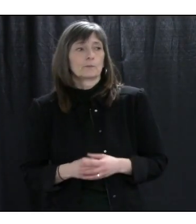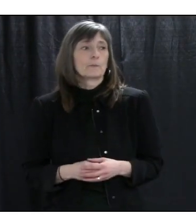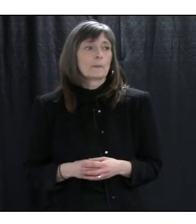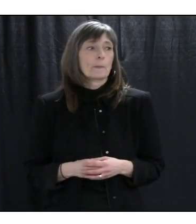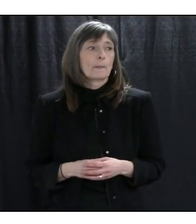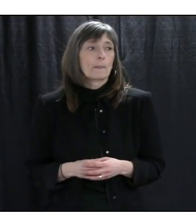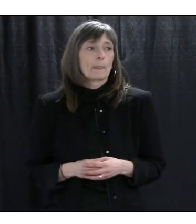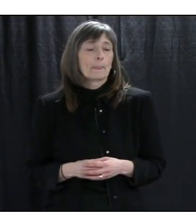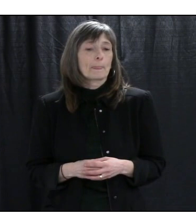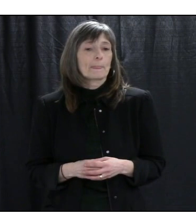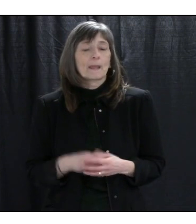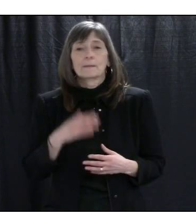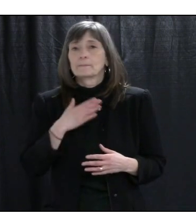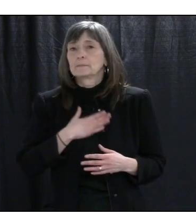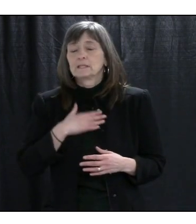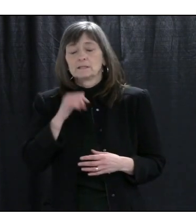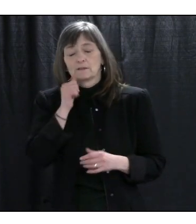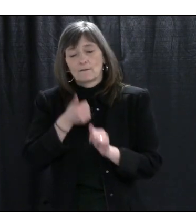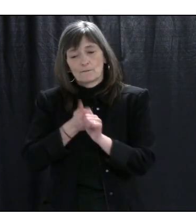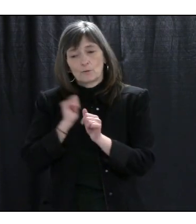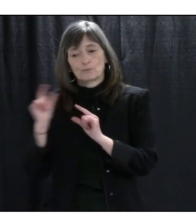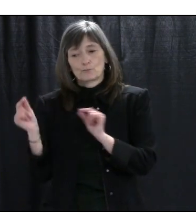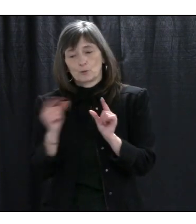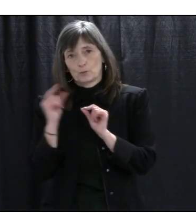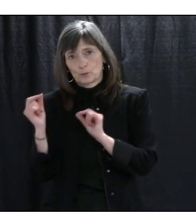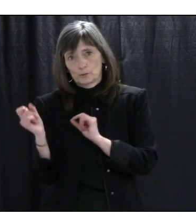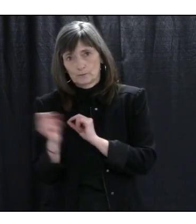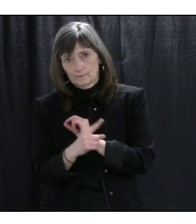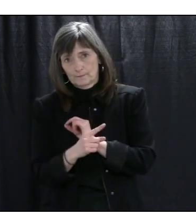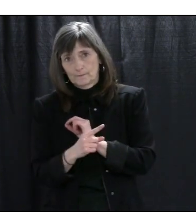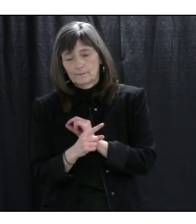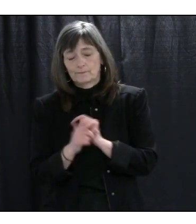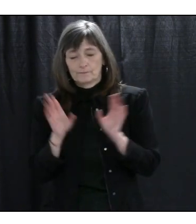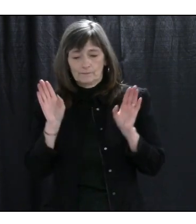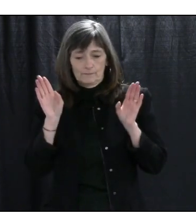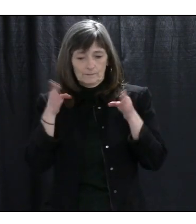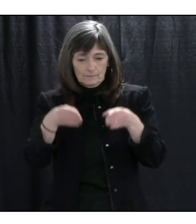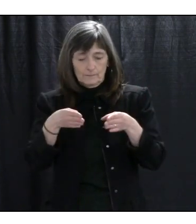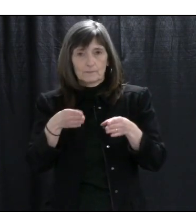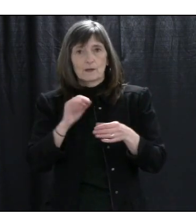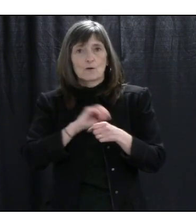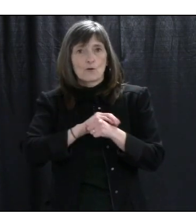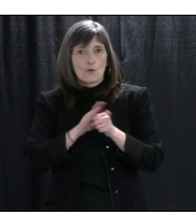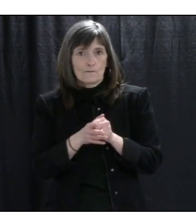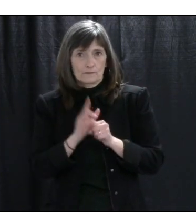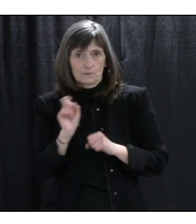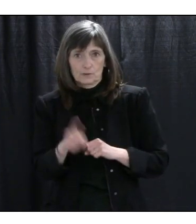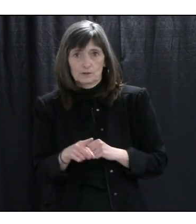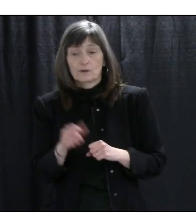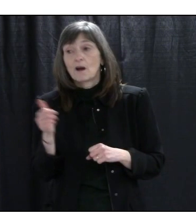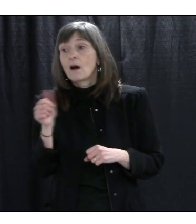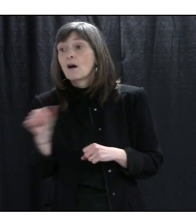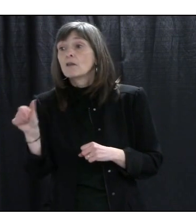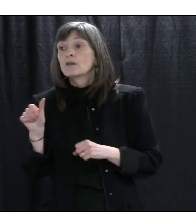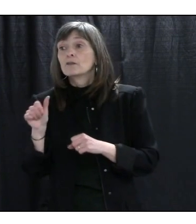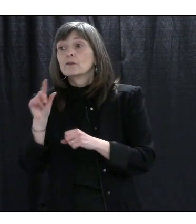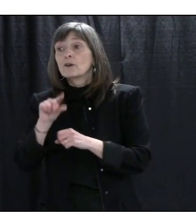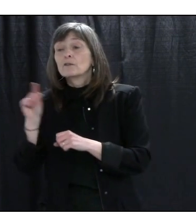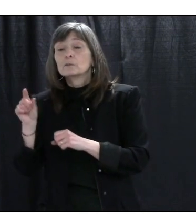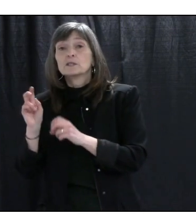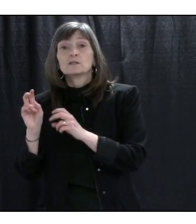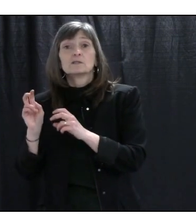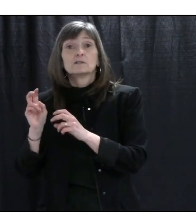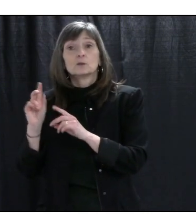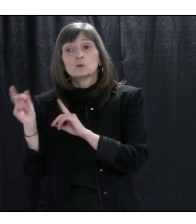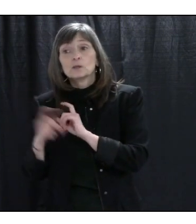ask rumor-based questions. The purpose of these briefings is to address COVID-19 issues. All other government-related issues should be directed to